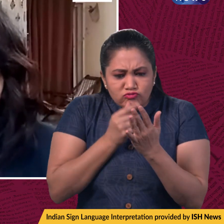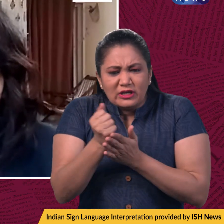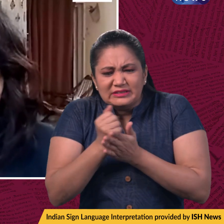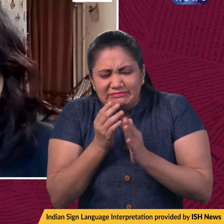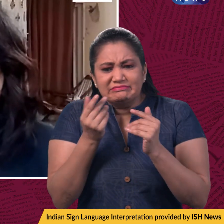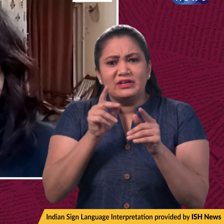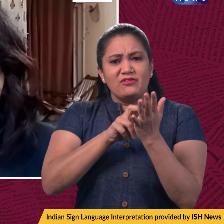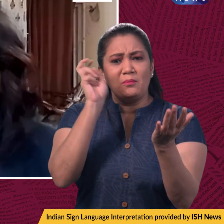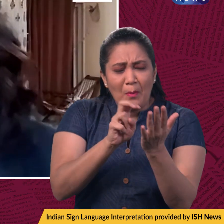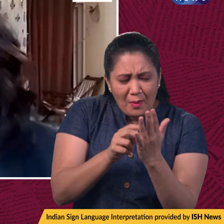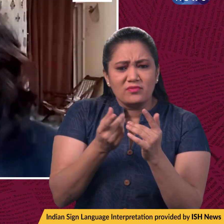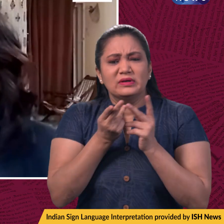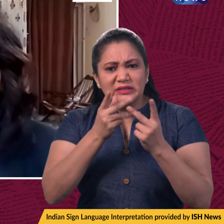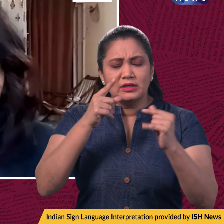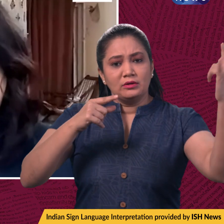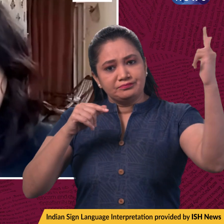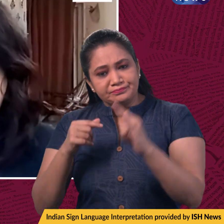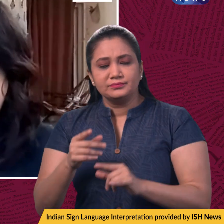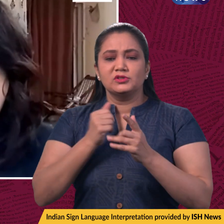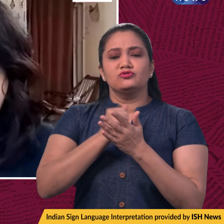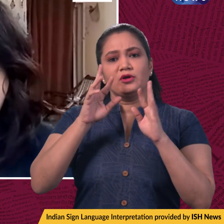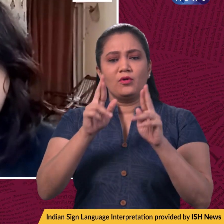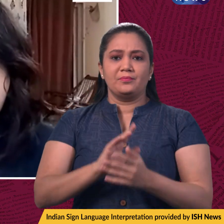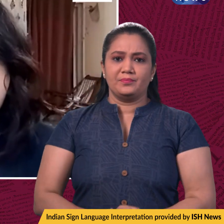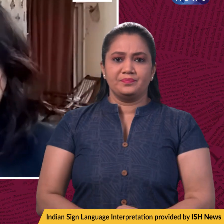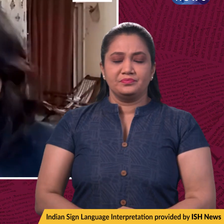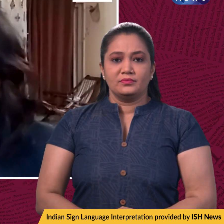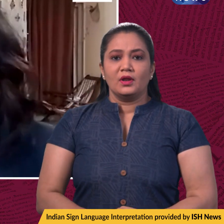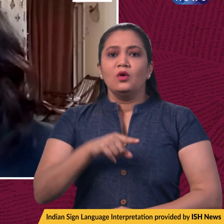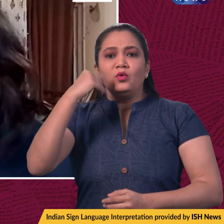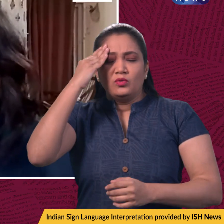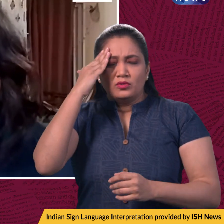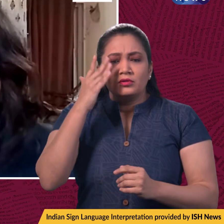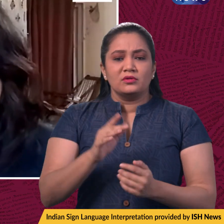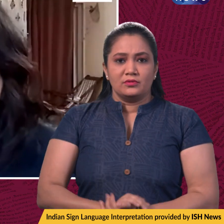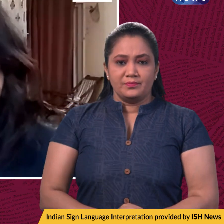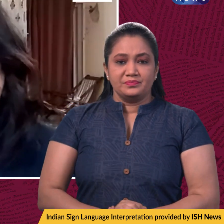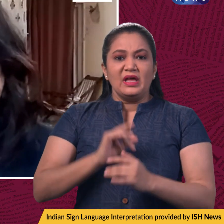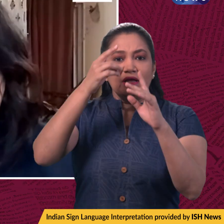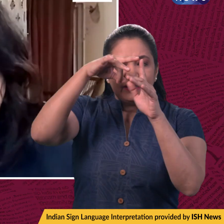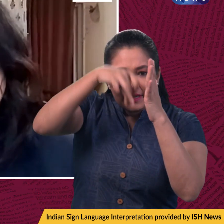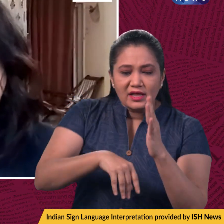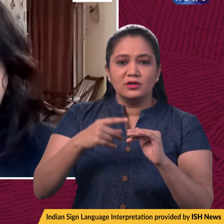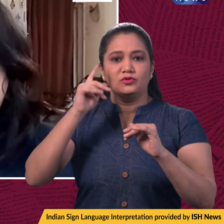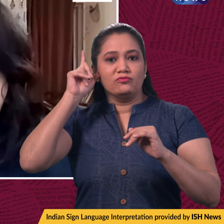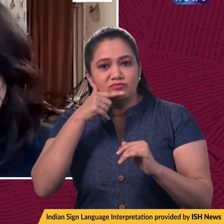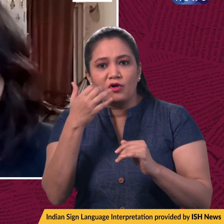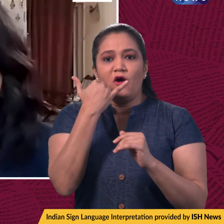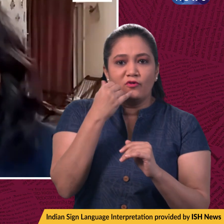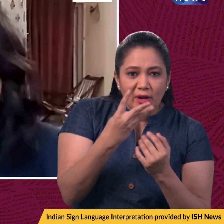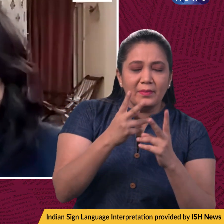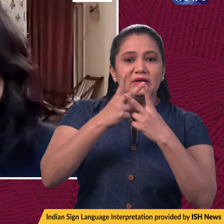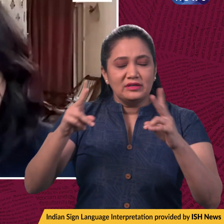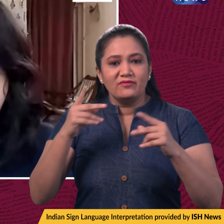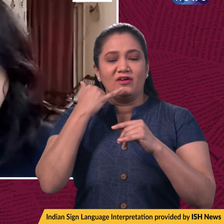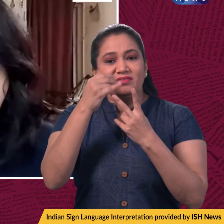the earliest available and convenient flights to travel to India, end quote. Now, for those of you who want to check the details of the control